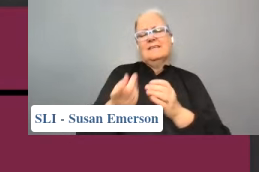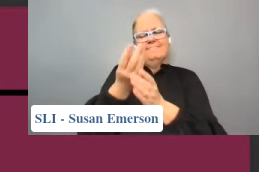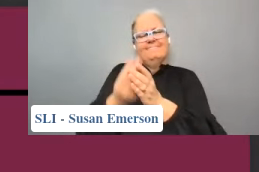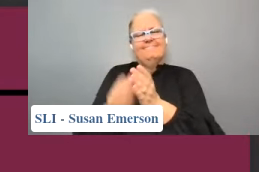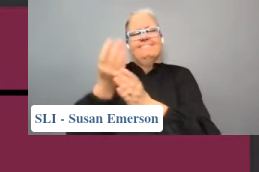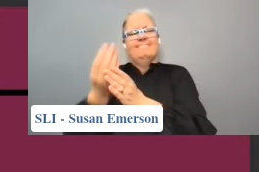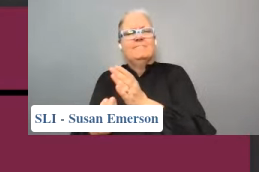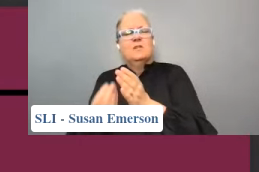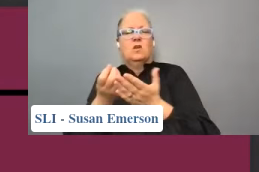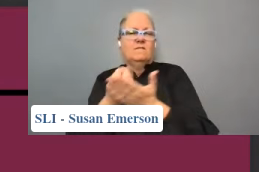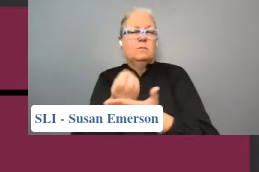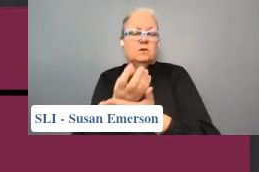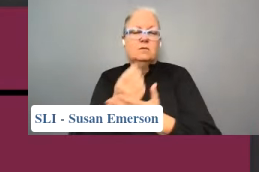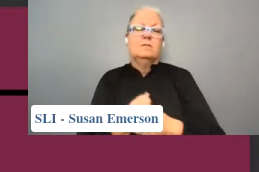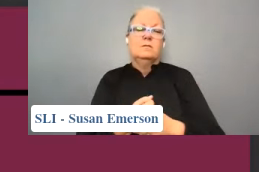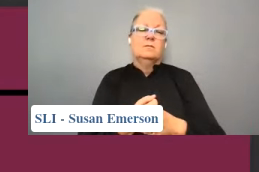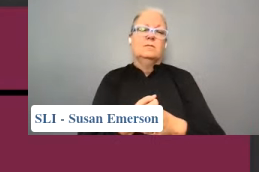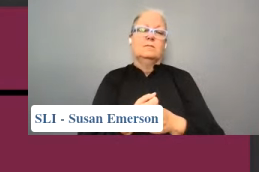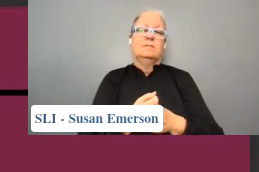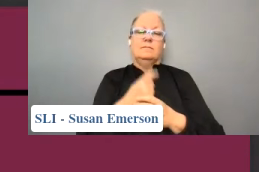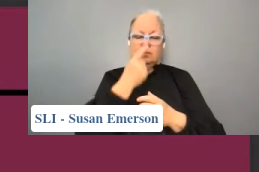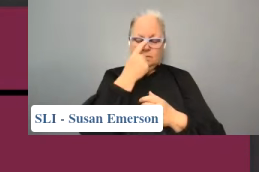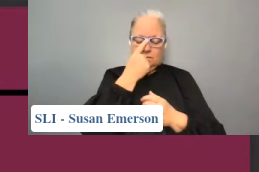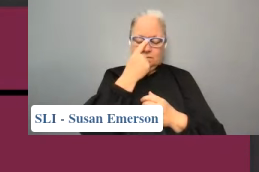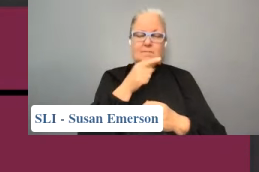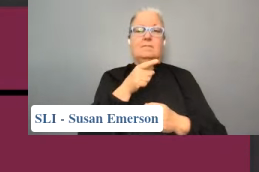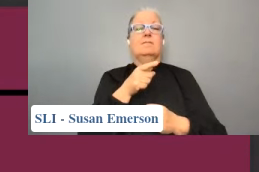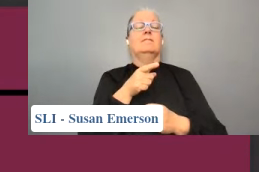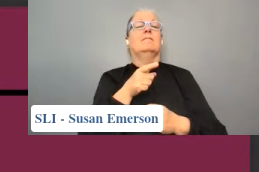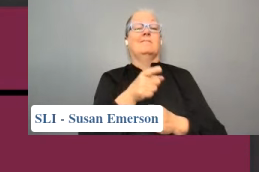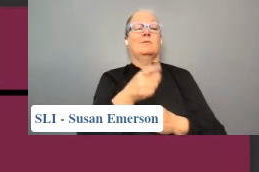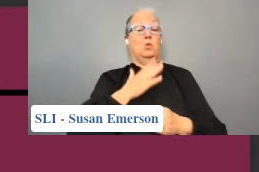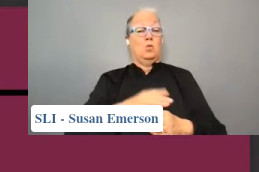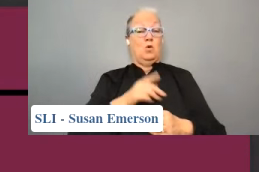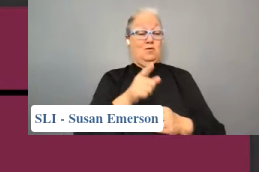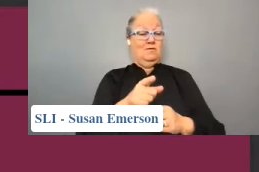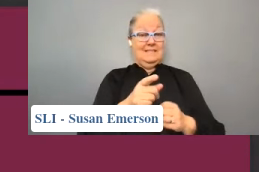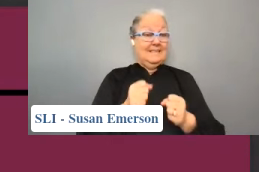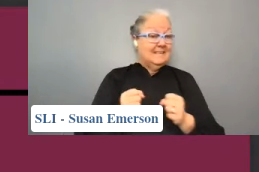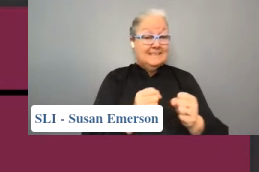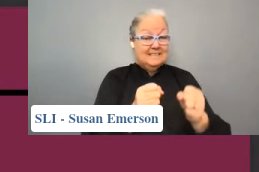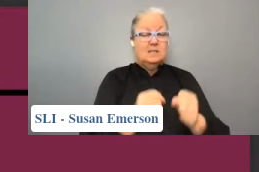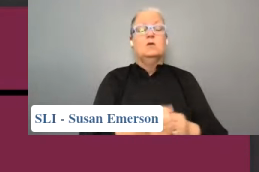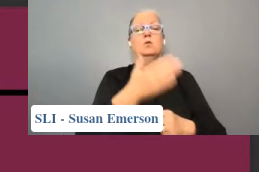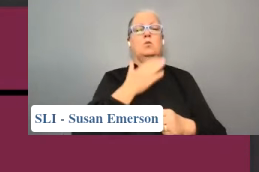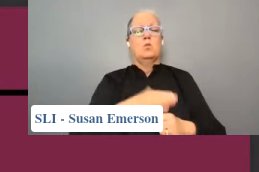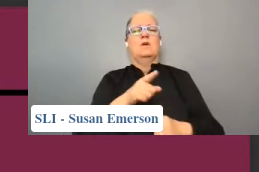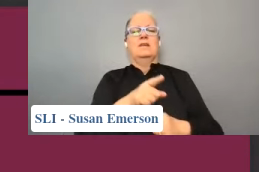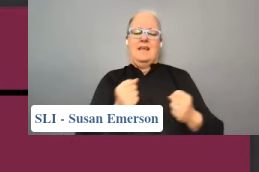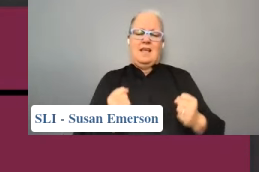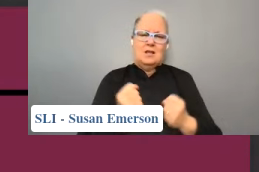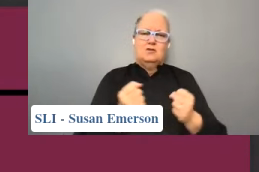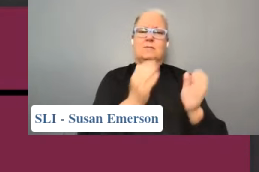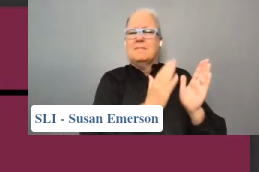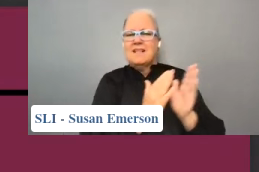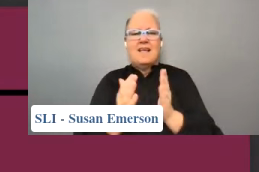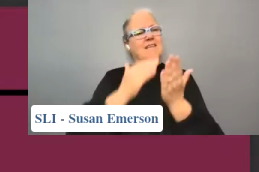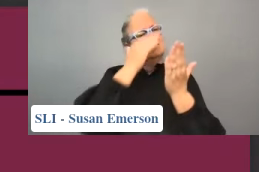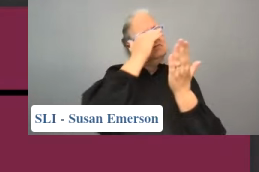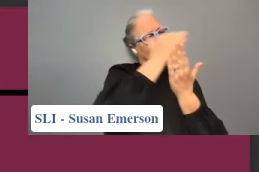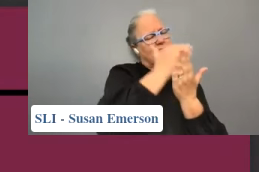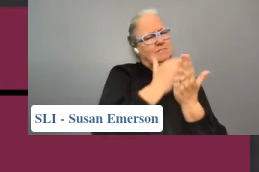it's clear that social protection strategies should be coordinated with action plans to end violence against women. The sort of